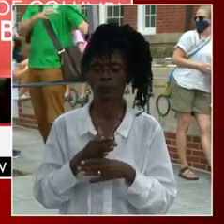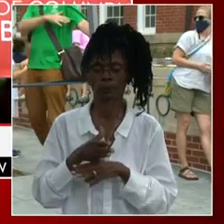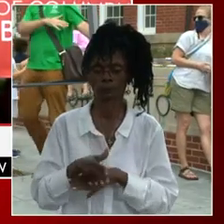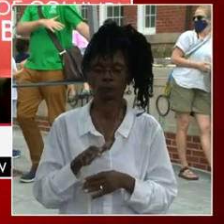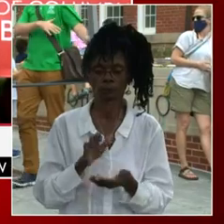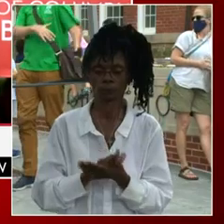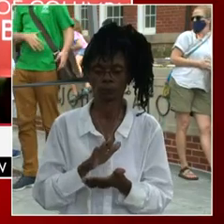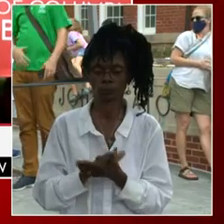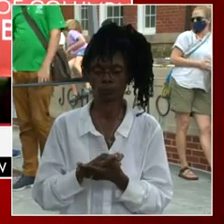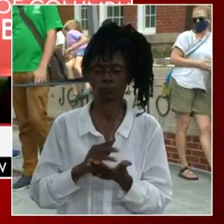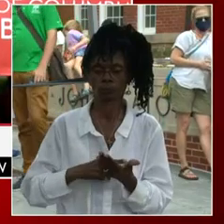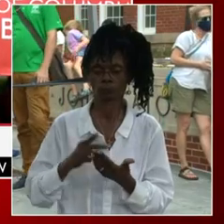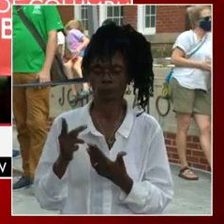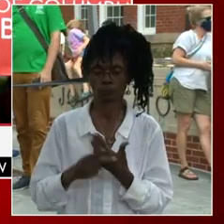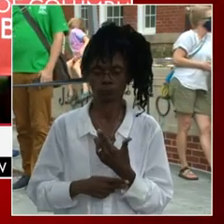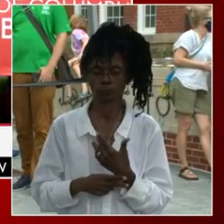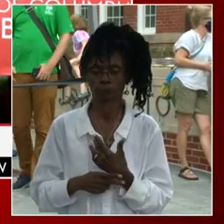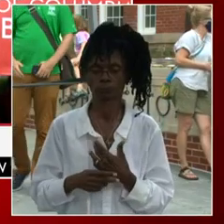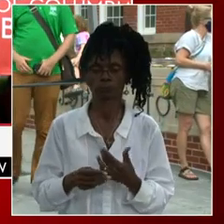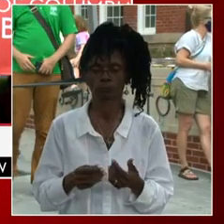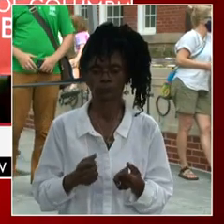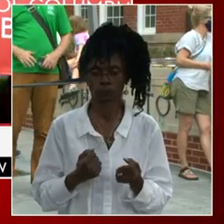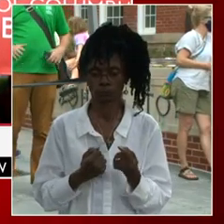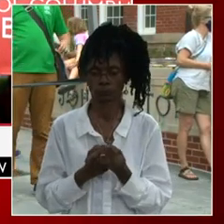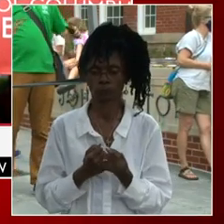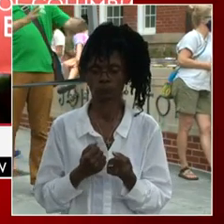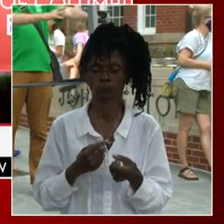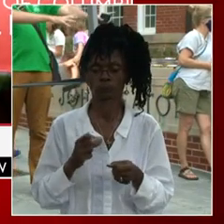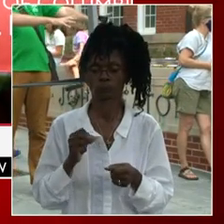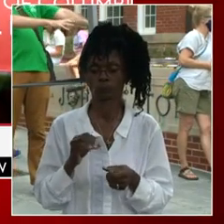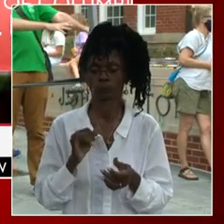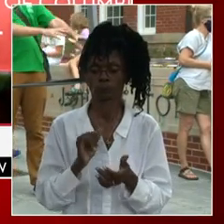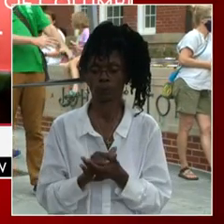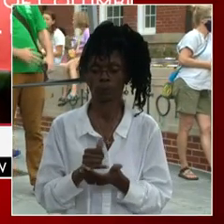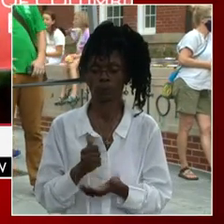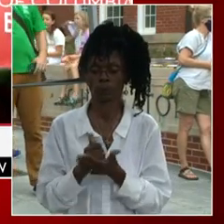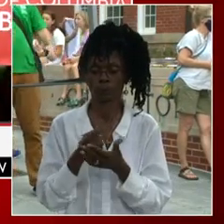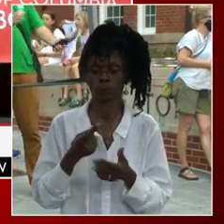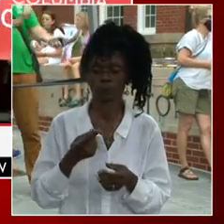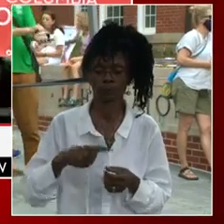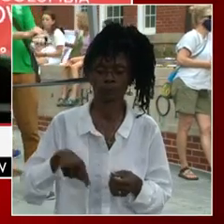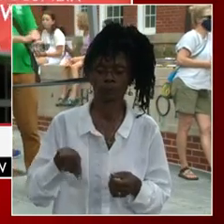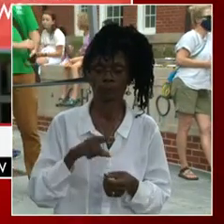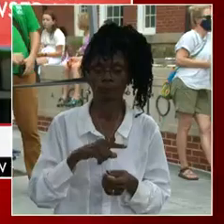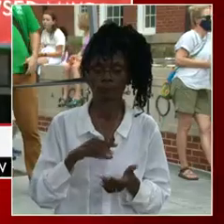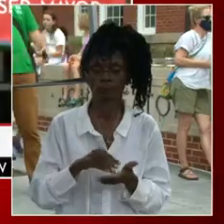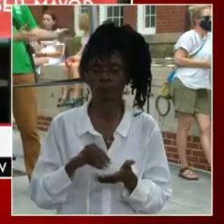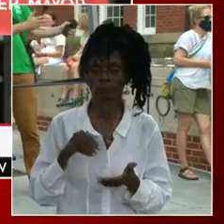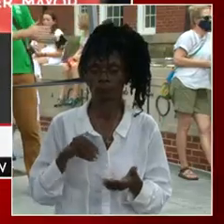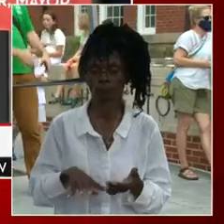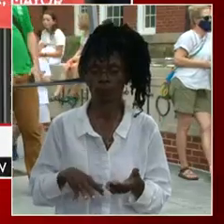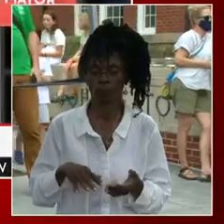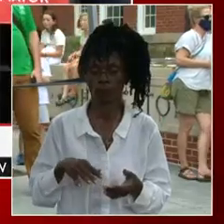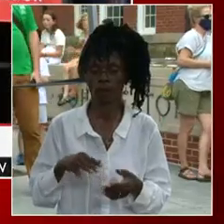students where they are. And we're looking forward to having them in our buildings on Monday. Thank you.